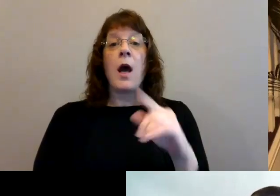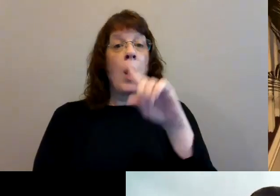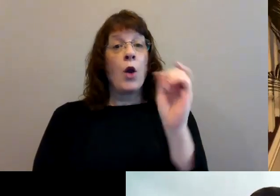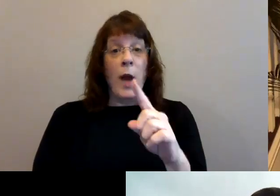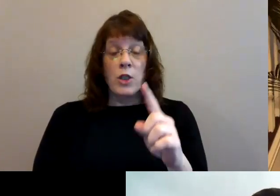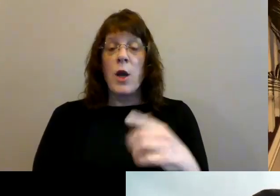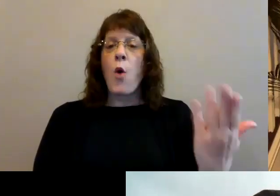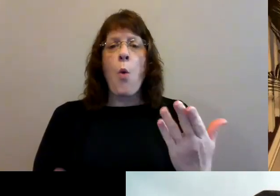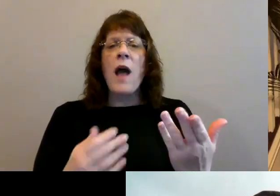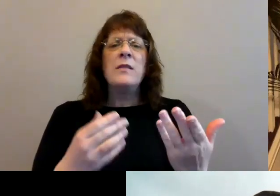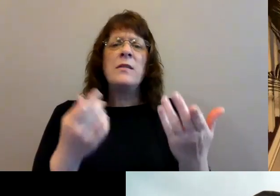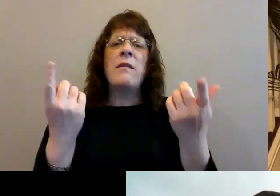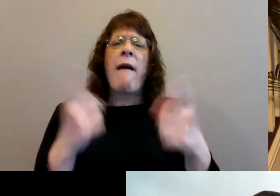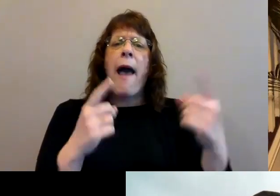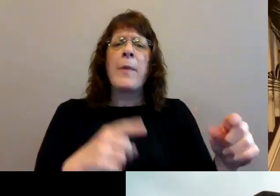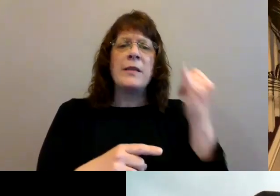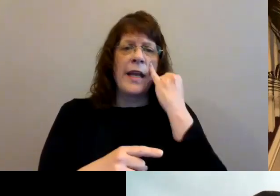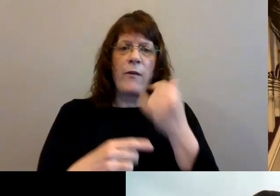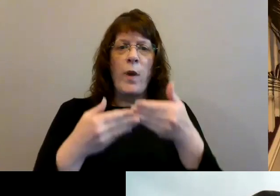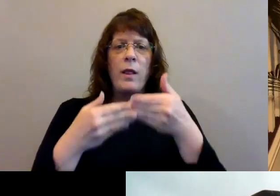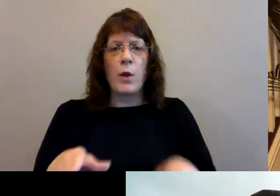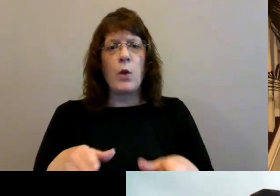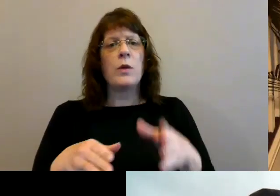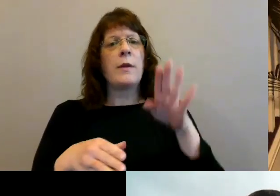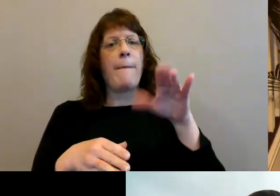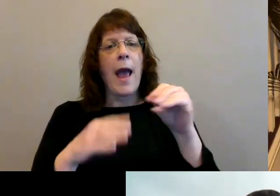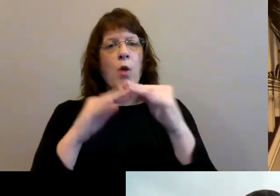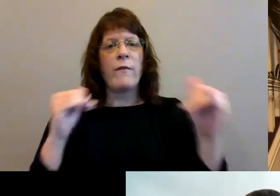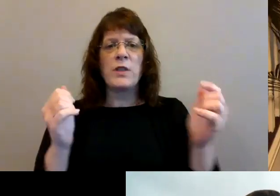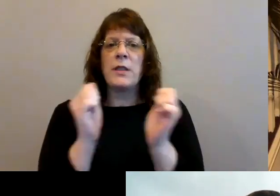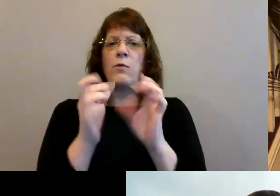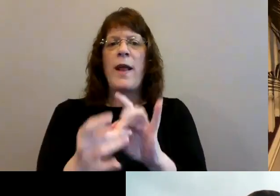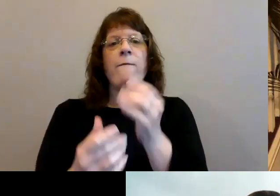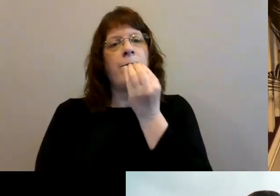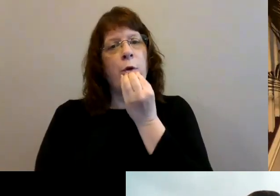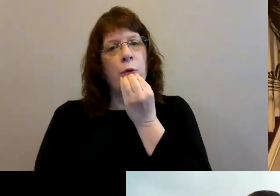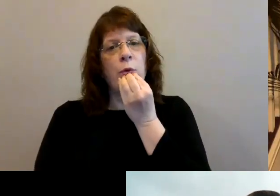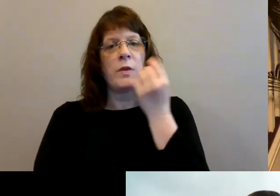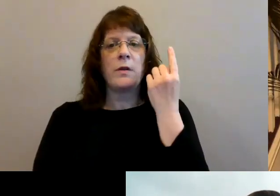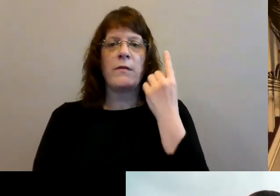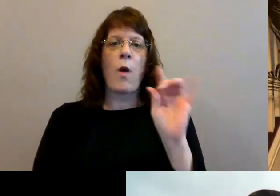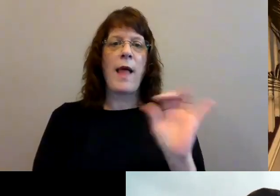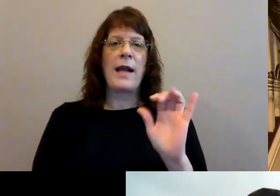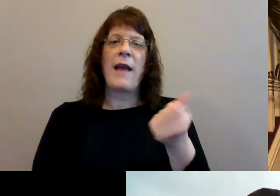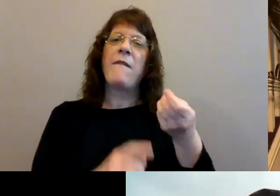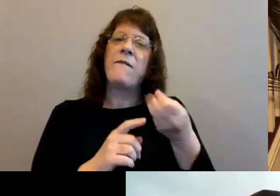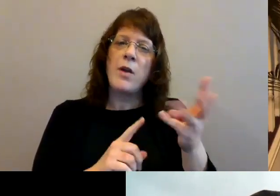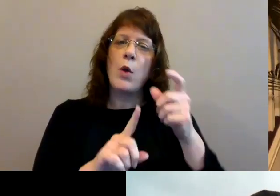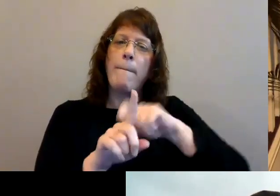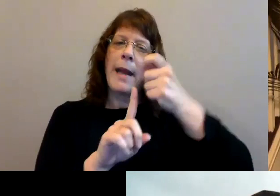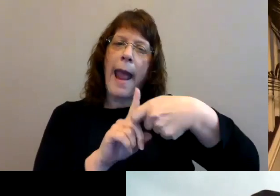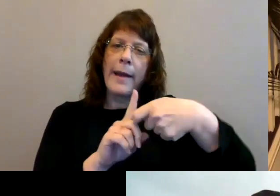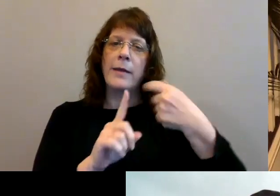of losing biodiversity in the foods that we grow and eat? Like, for example, there's only a handful of banana species that we still grow.